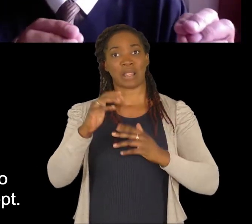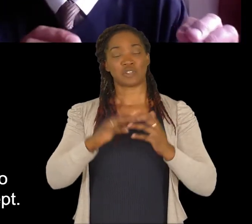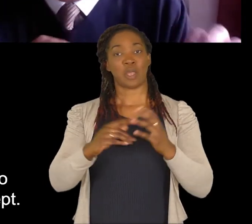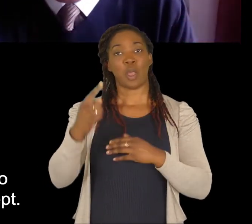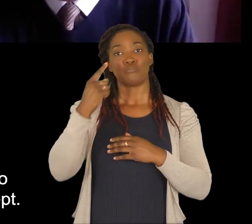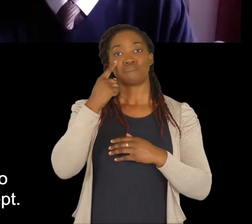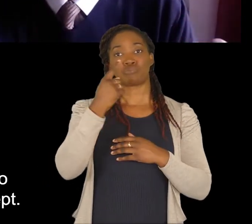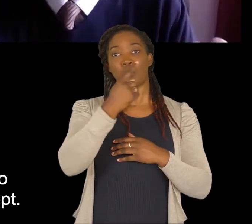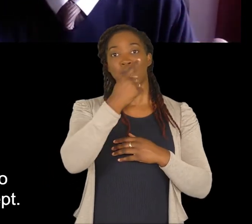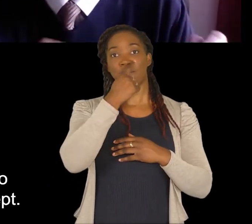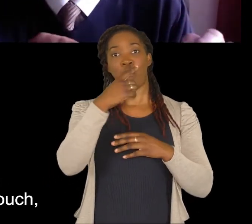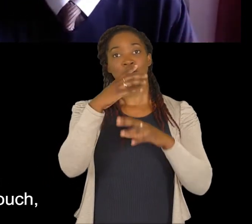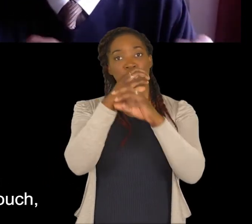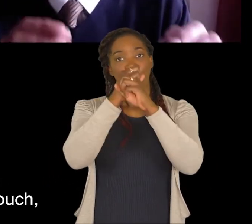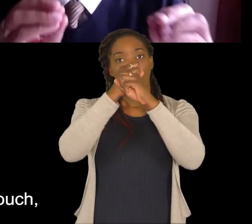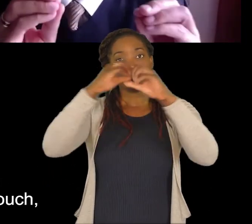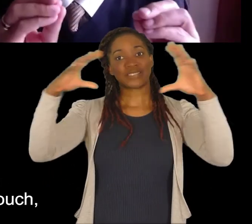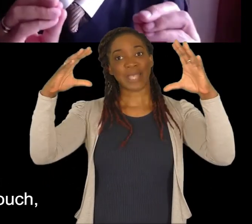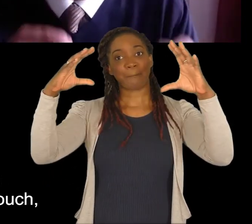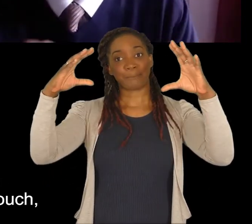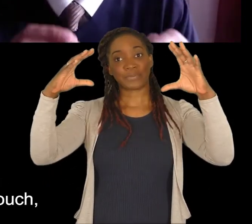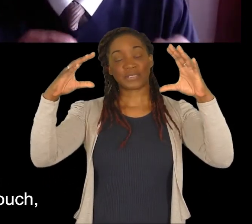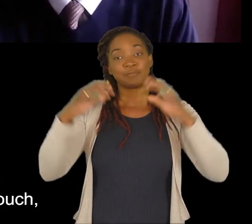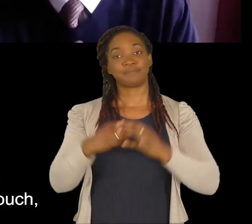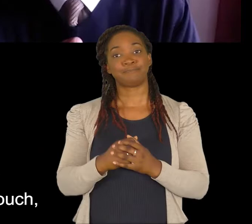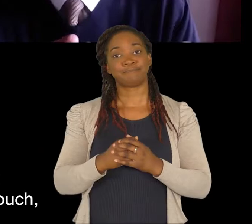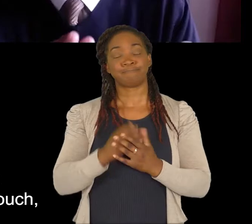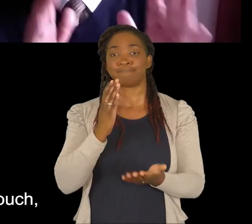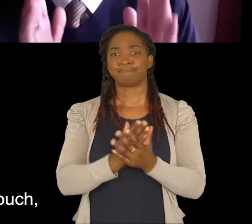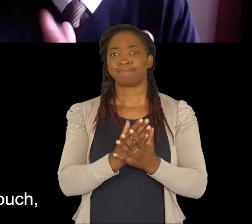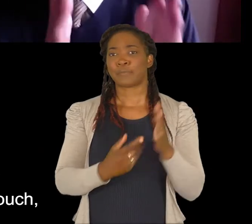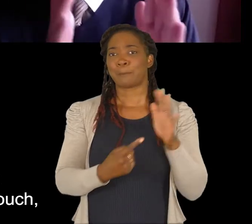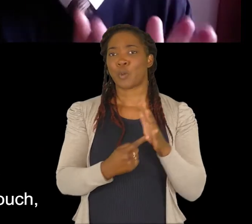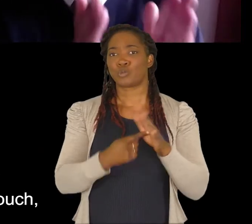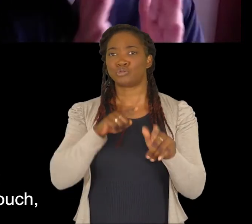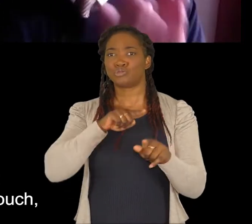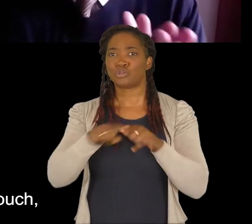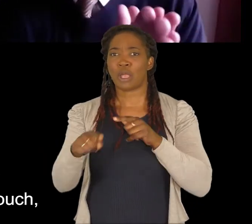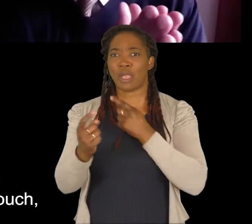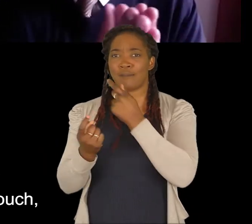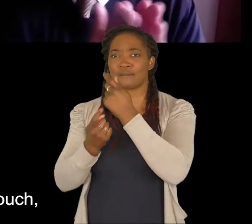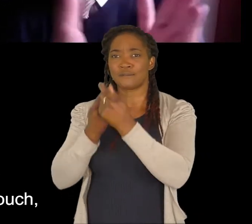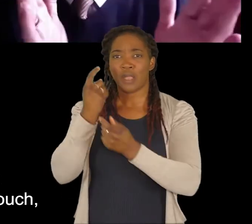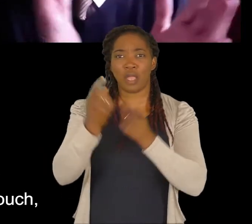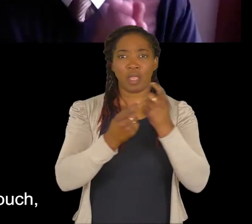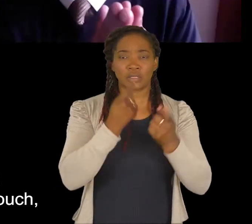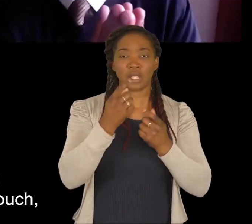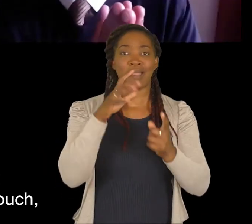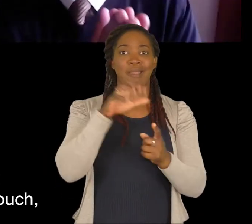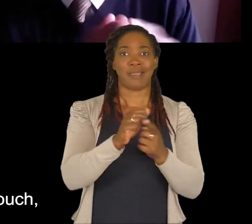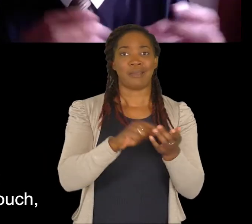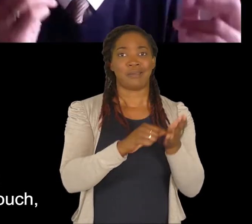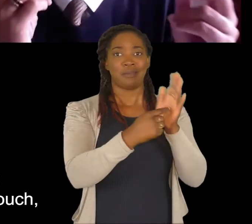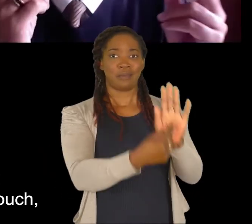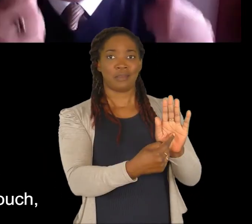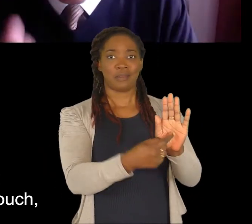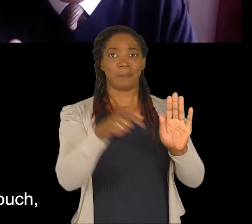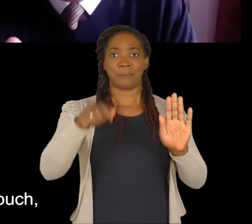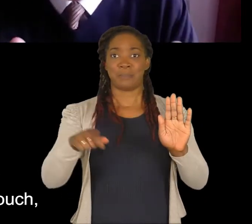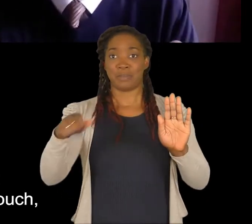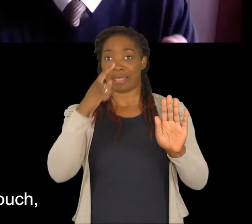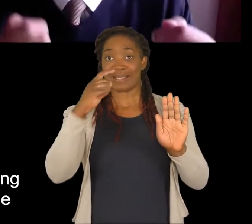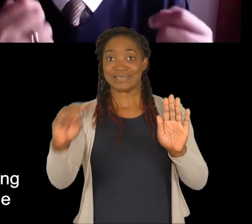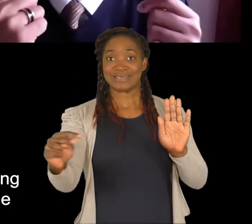proof of concept, right? It's really important to try and get something that people can see, people